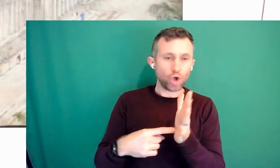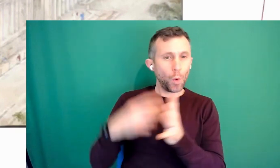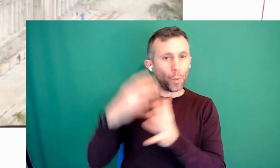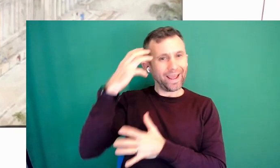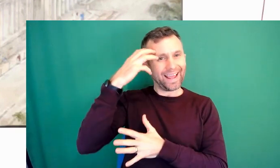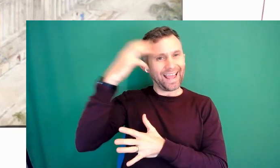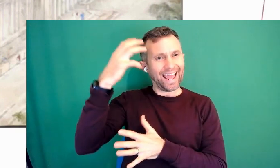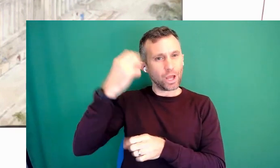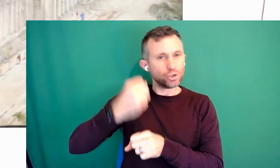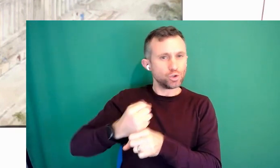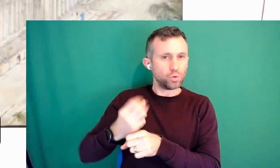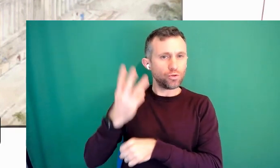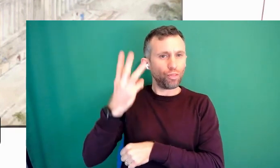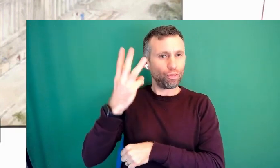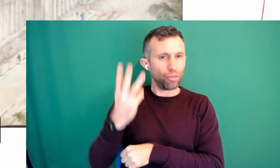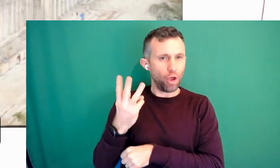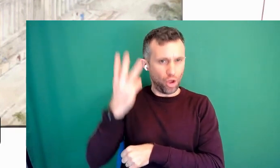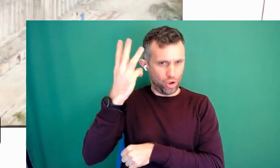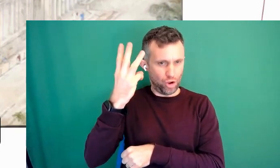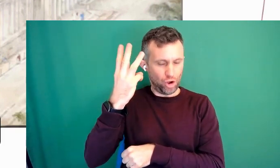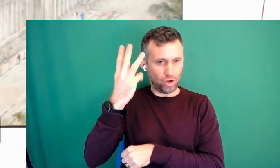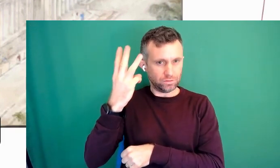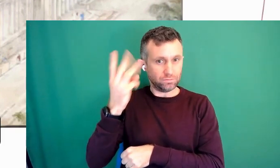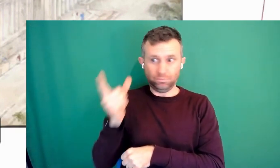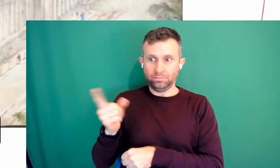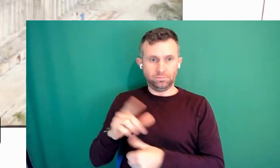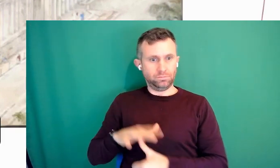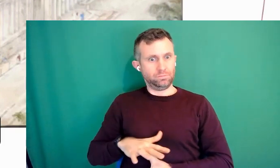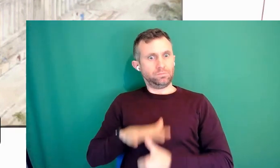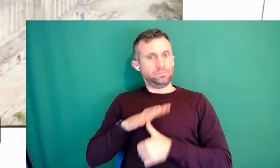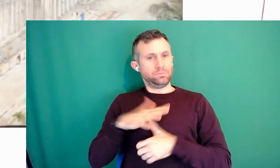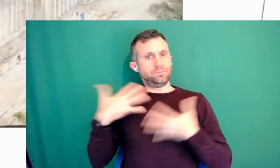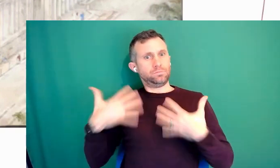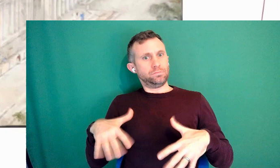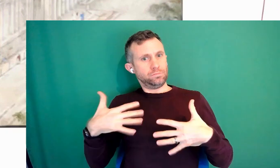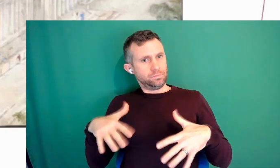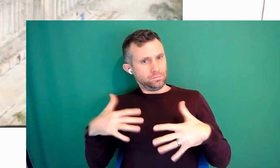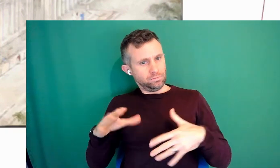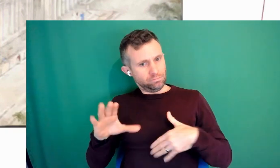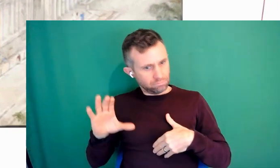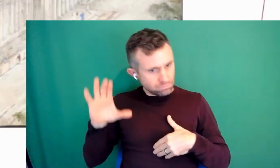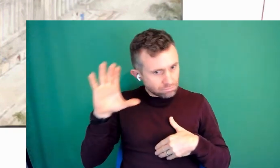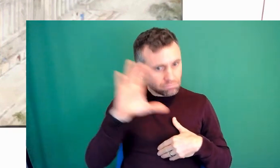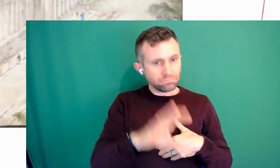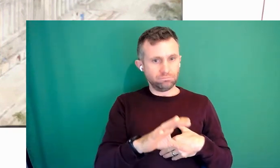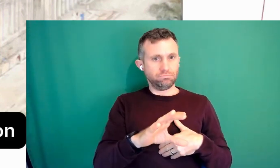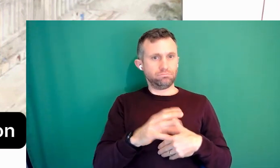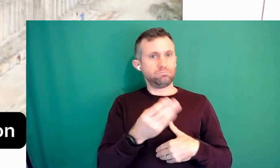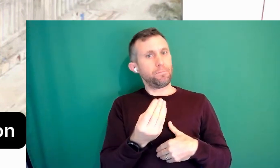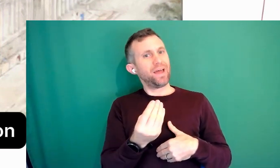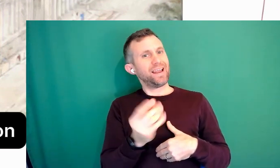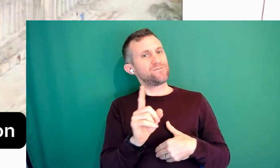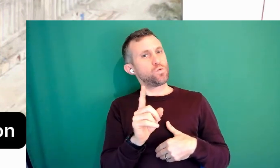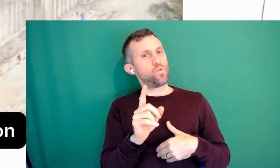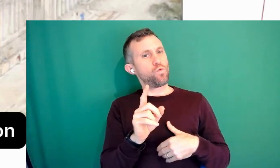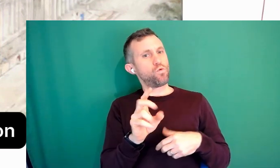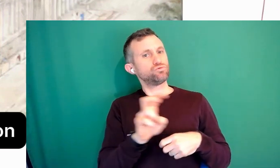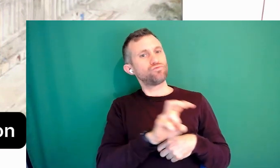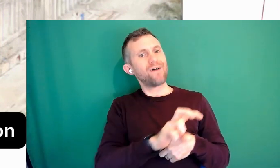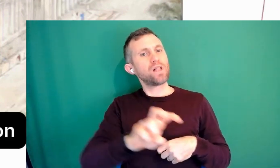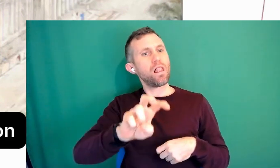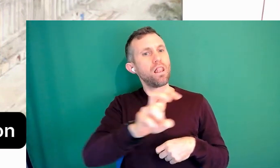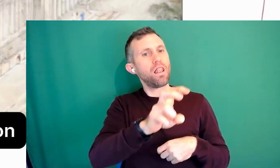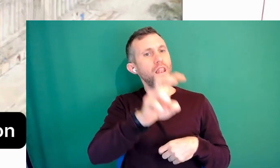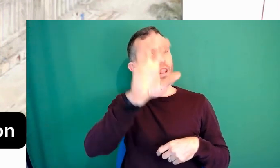in thousands of years be rediscovered as ruins by young architects and inspire them. He never loses his desire to leave